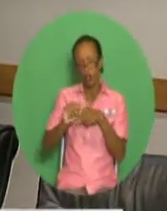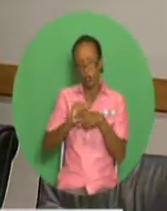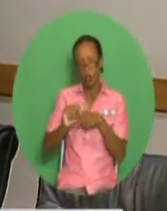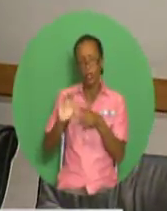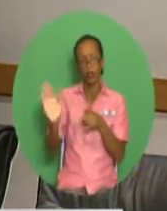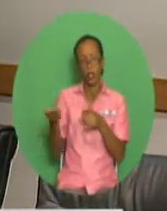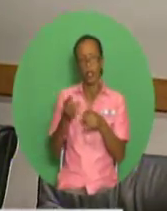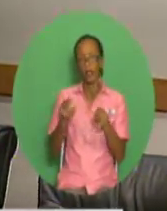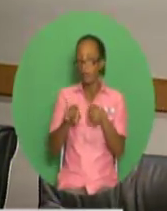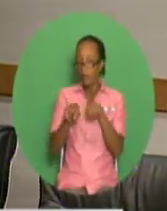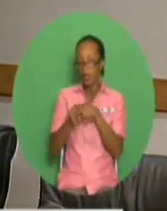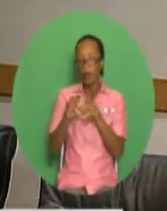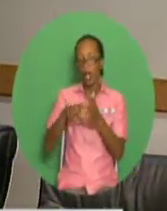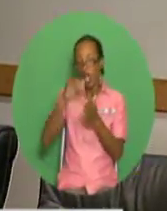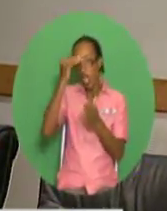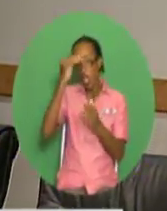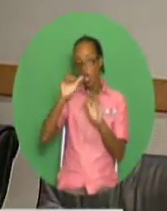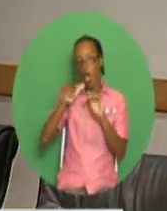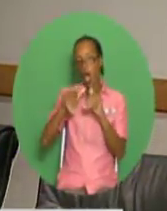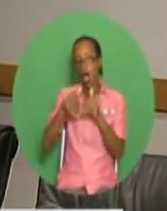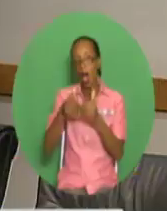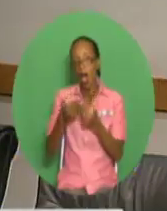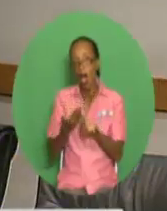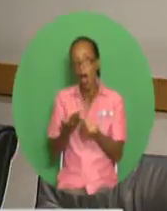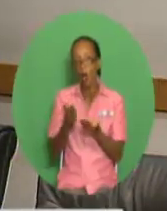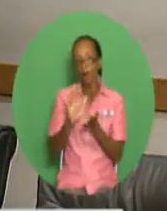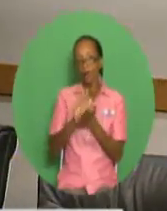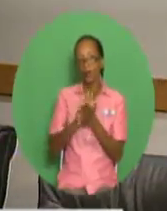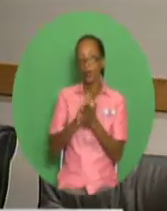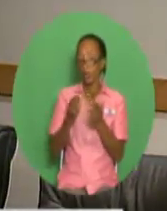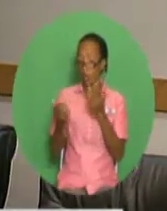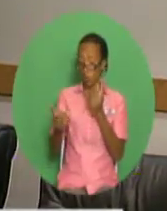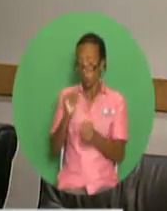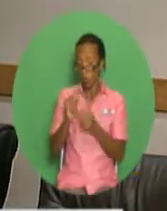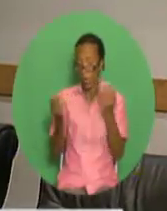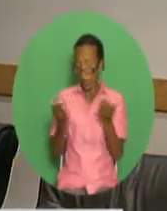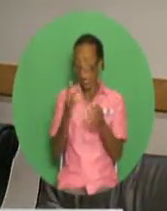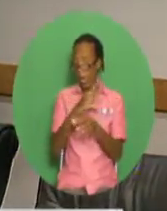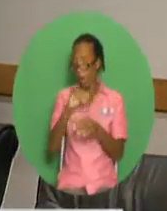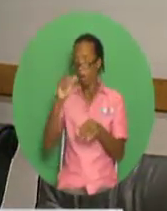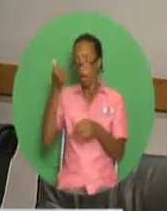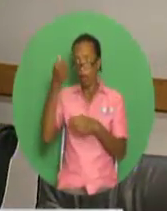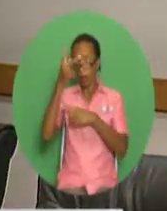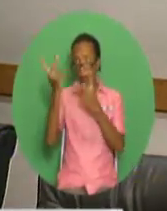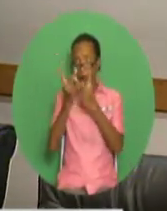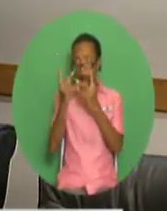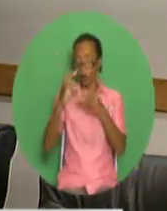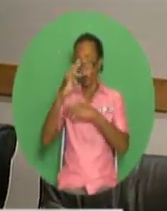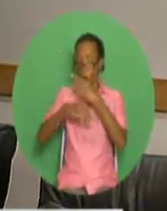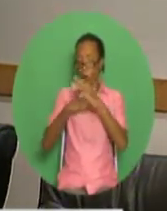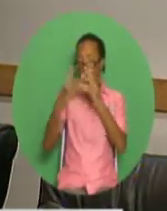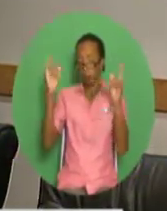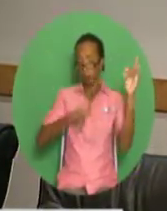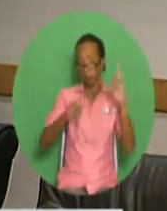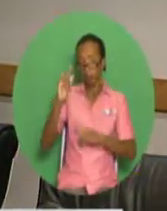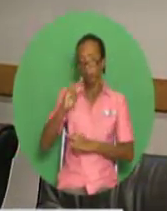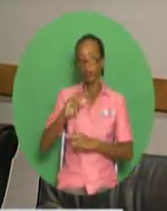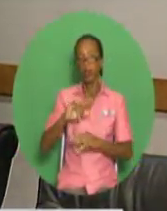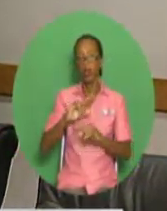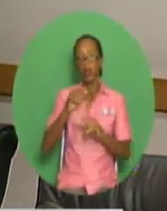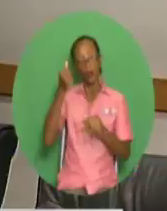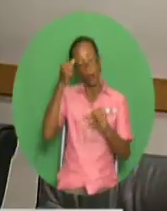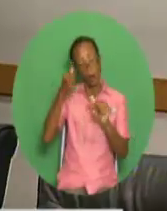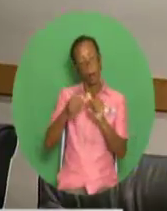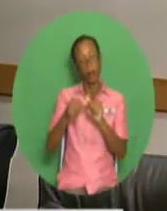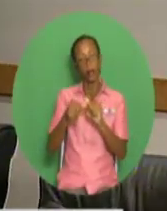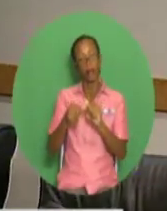and learning as well while they're there, not just from Trinidad and Tobago, from across the world. We lighted for the first time, Madam Speaker, just imagine,